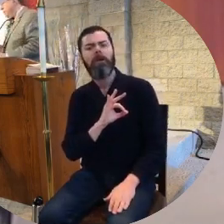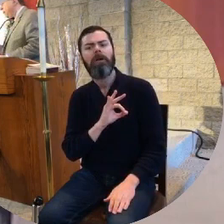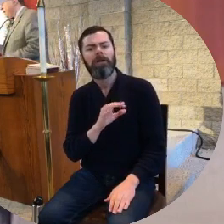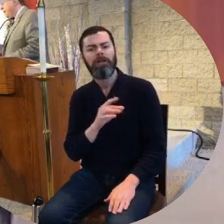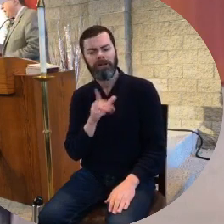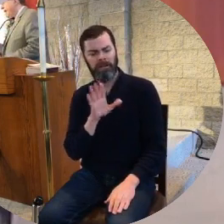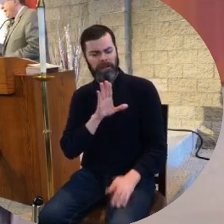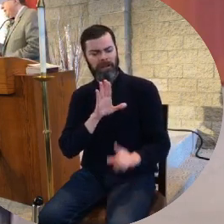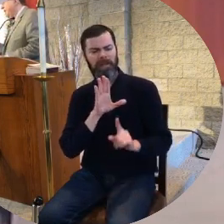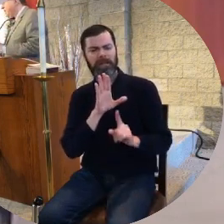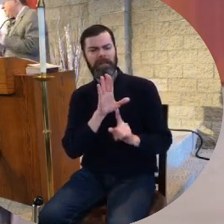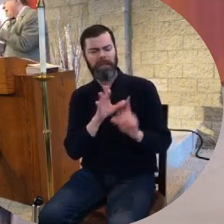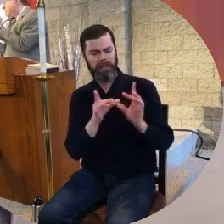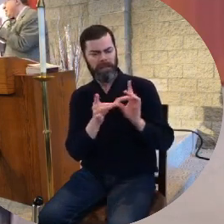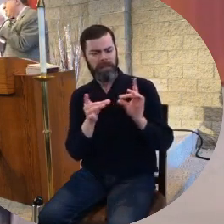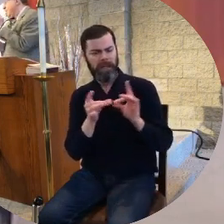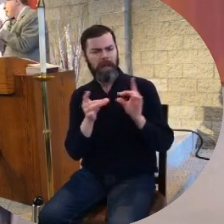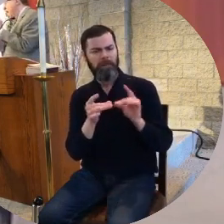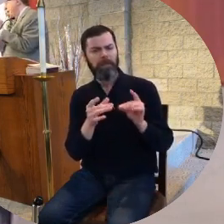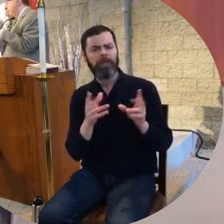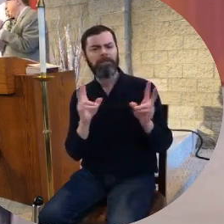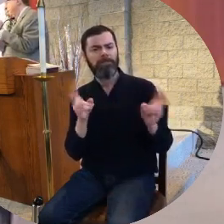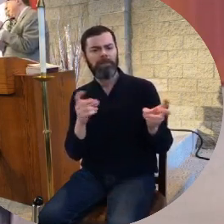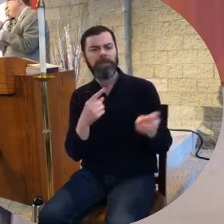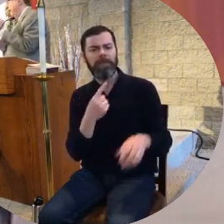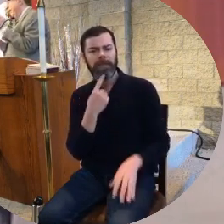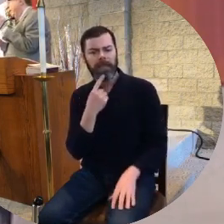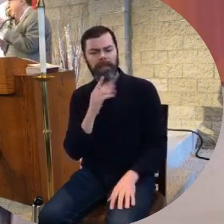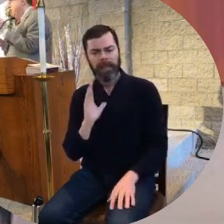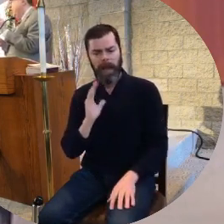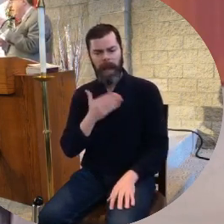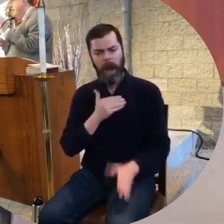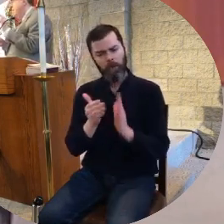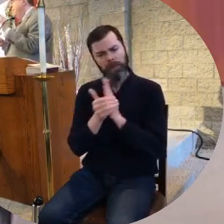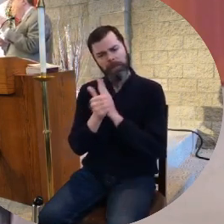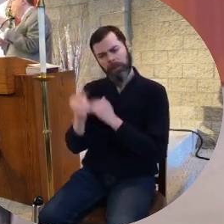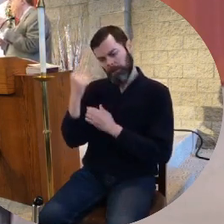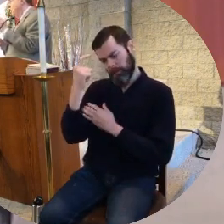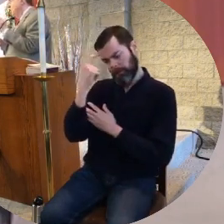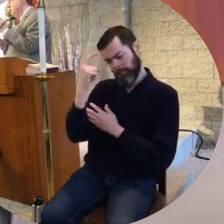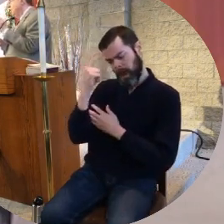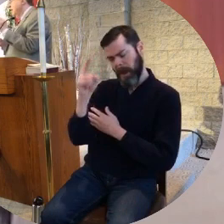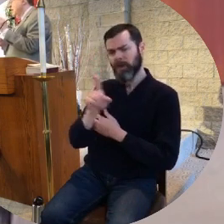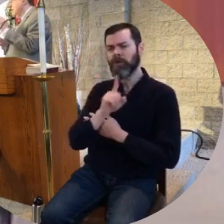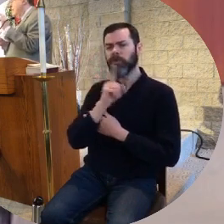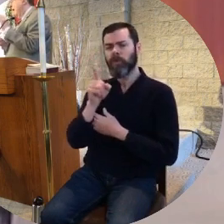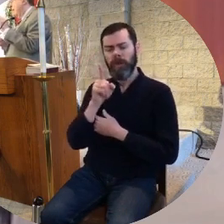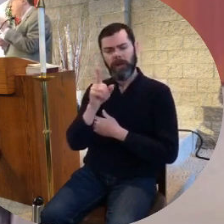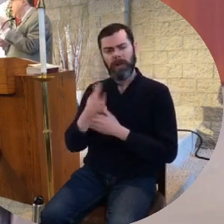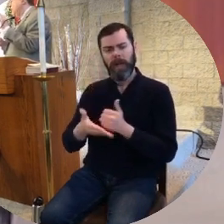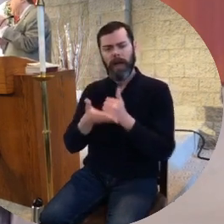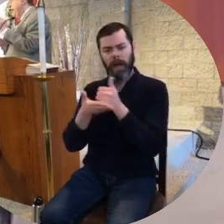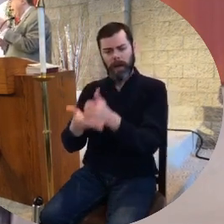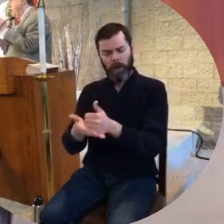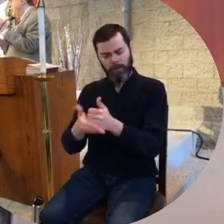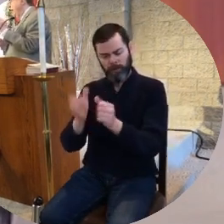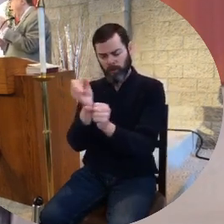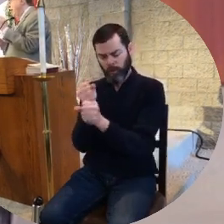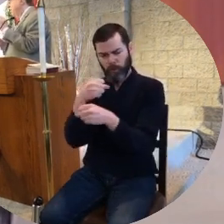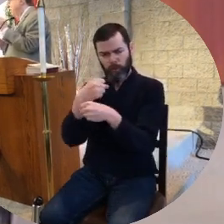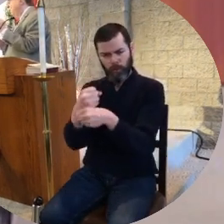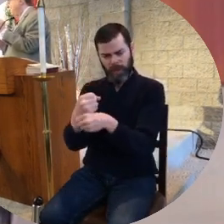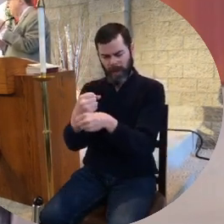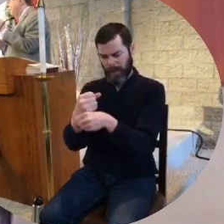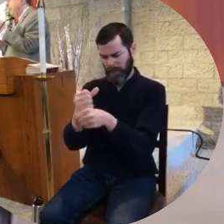imagination. It is the faculty of mind that images and forms, the power to shape